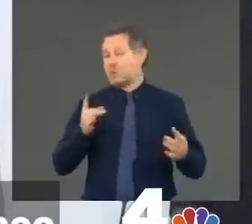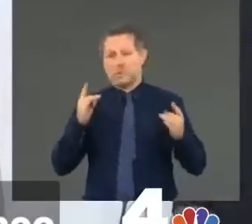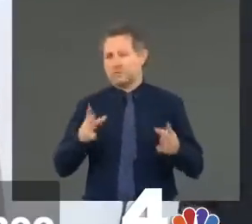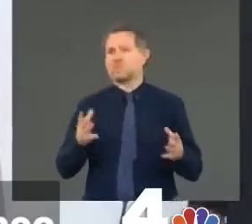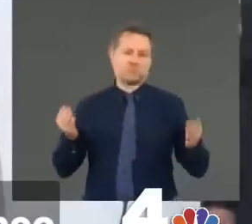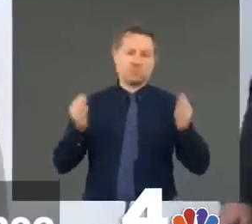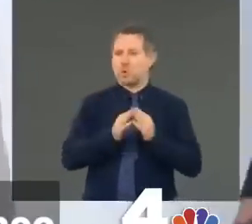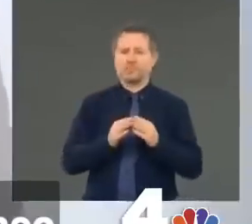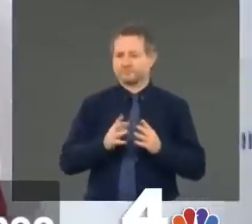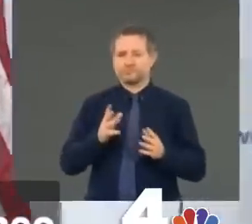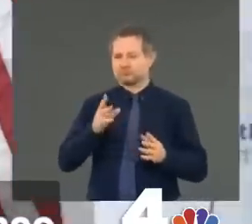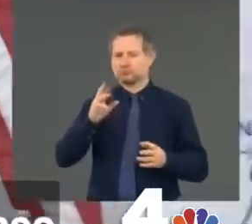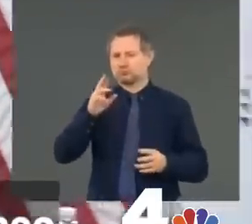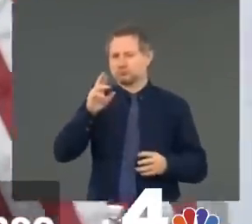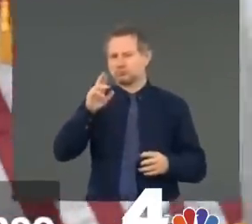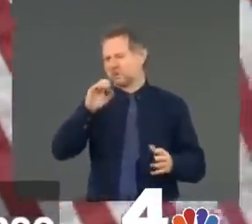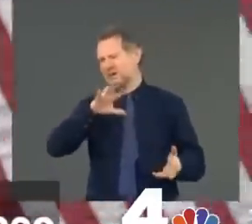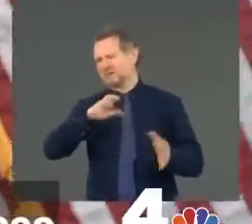that's saying something.